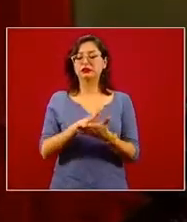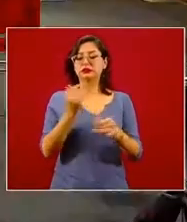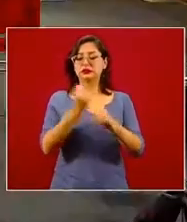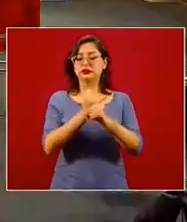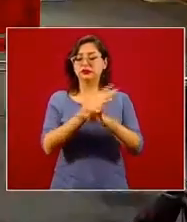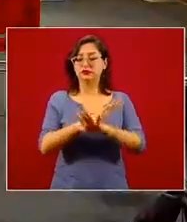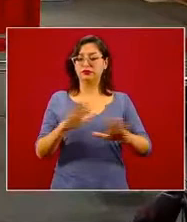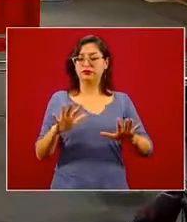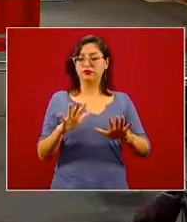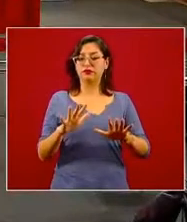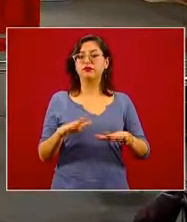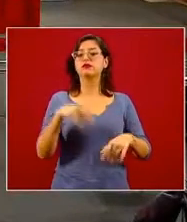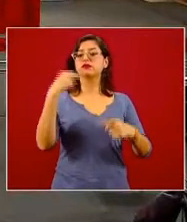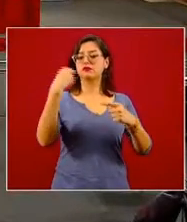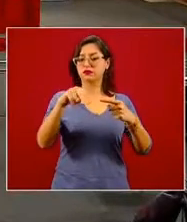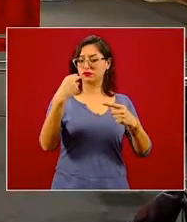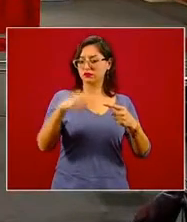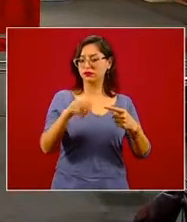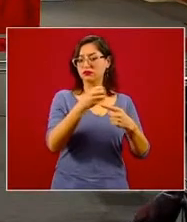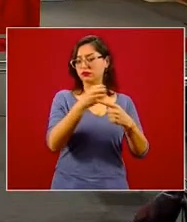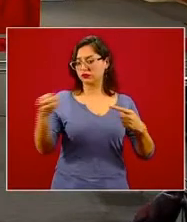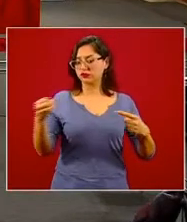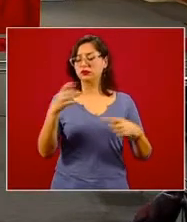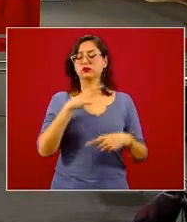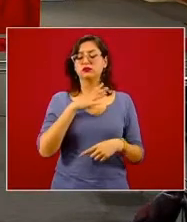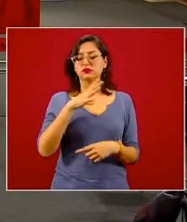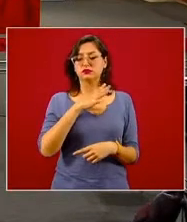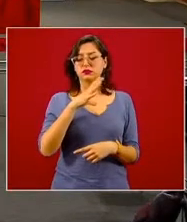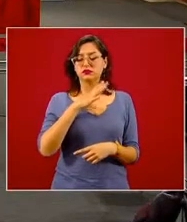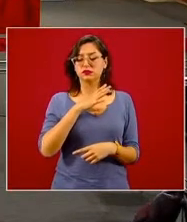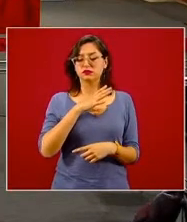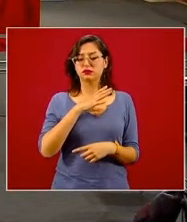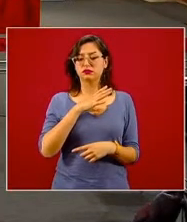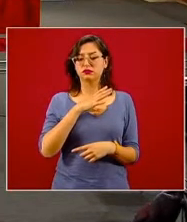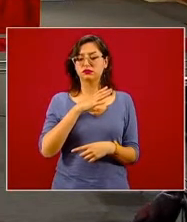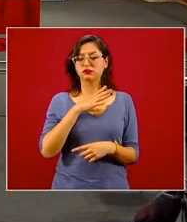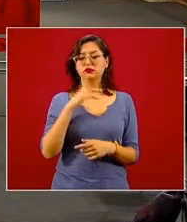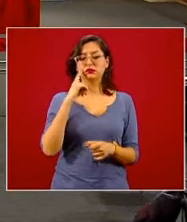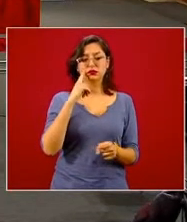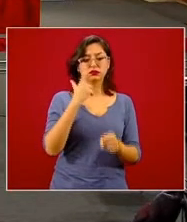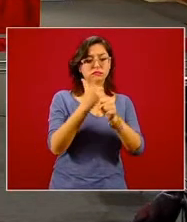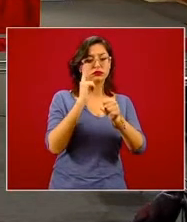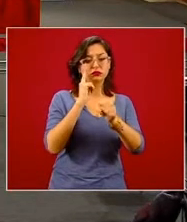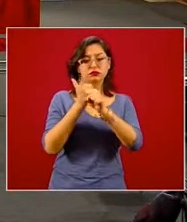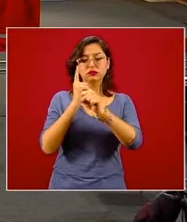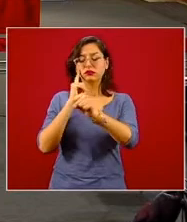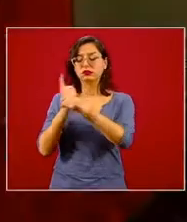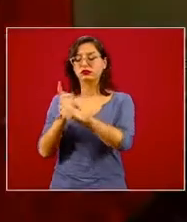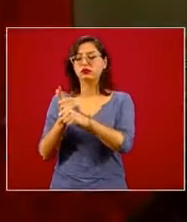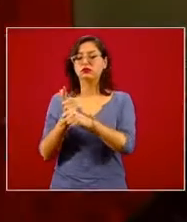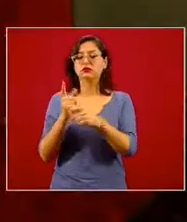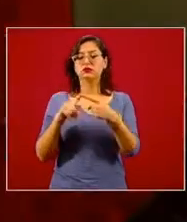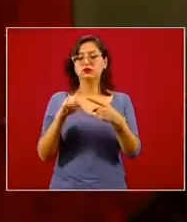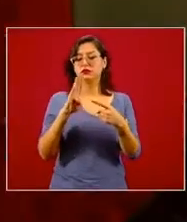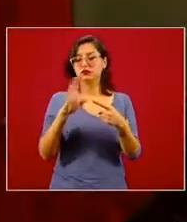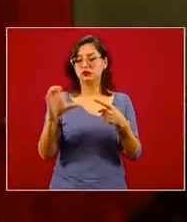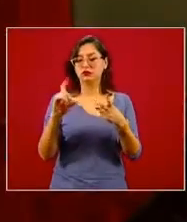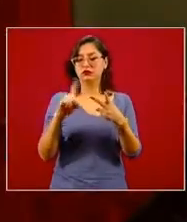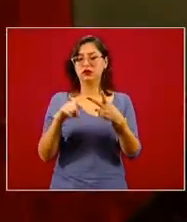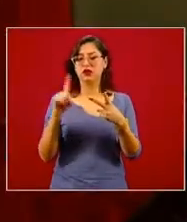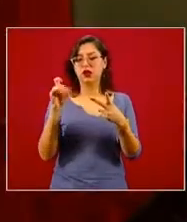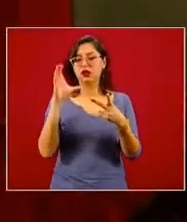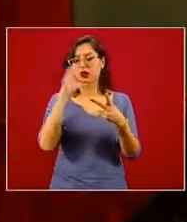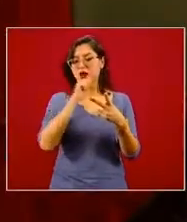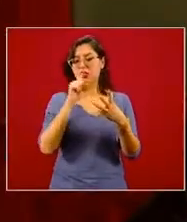after decir, day. hay nombre y And apellido, as you have y mentioned, los this casos is a han sido database detectados by algunos casos name. en These have Aguascalientes, names